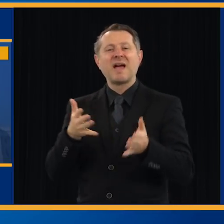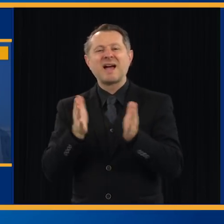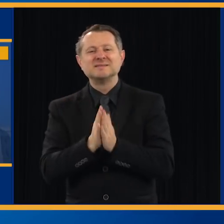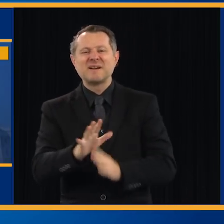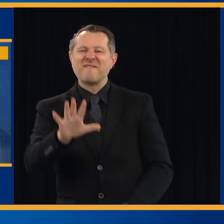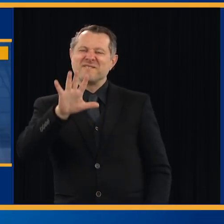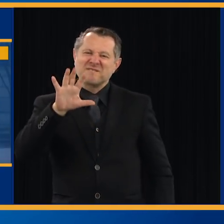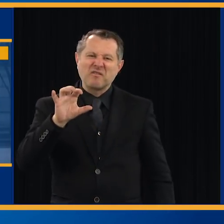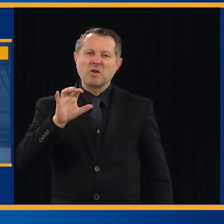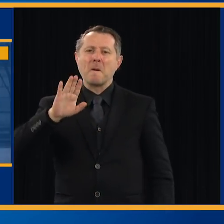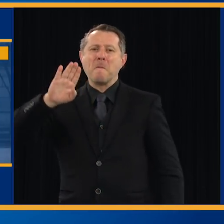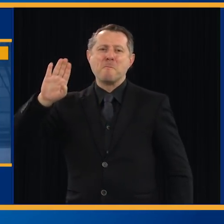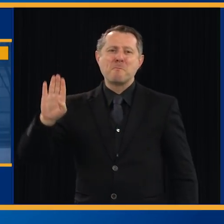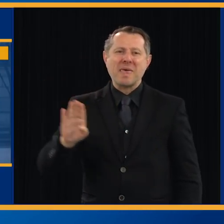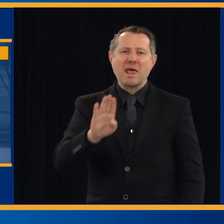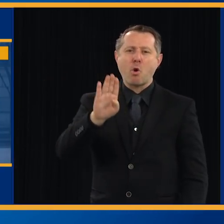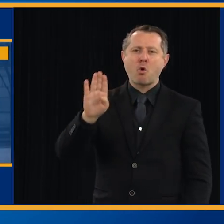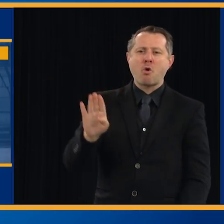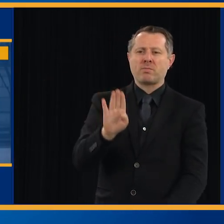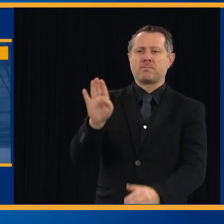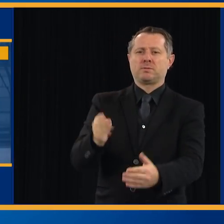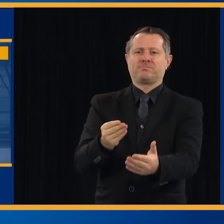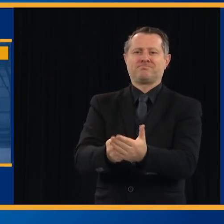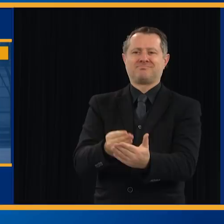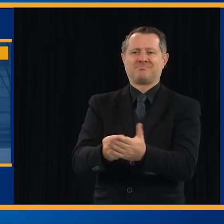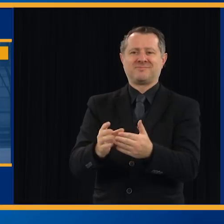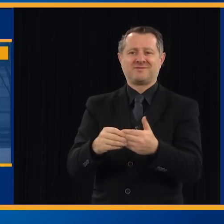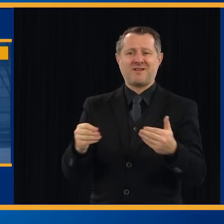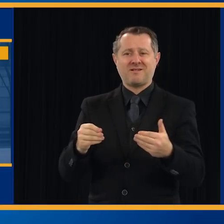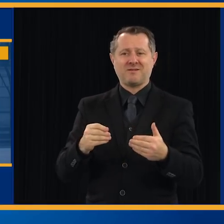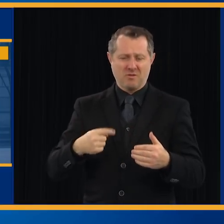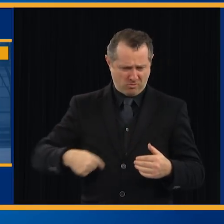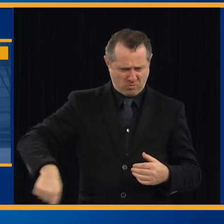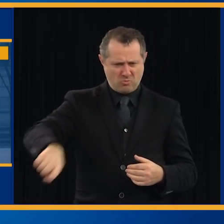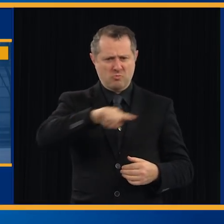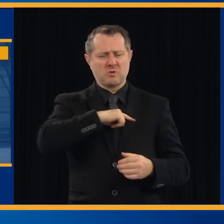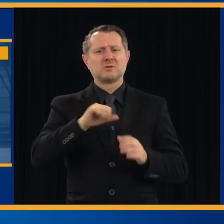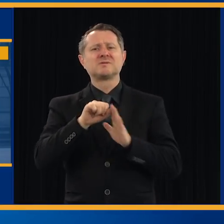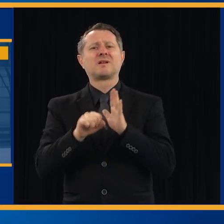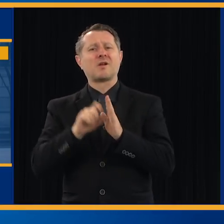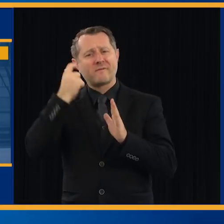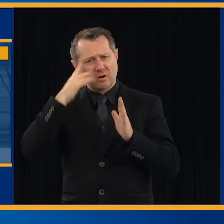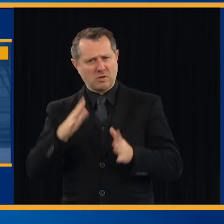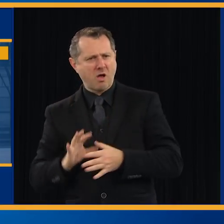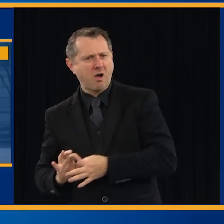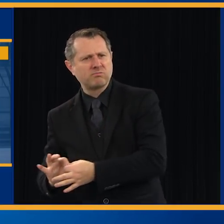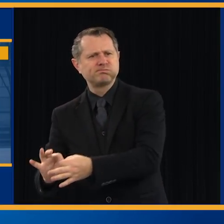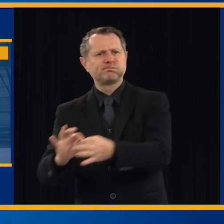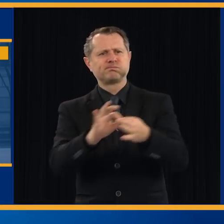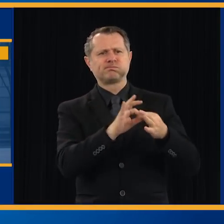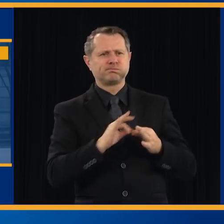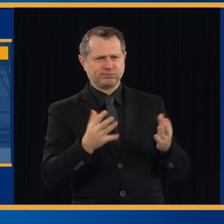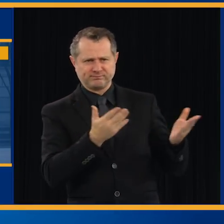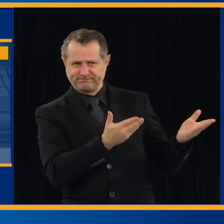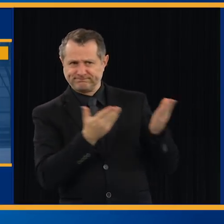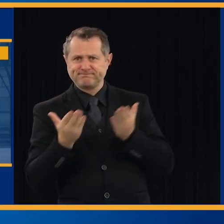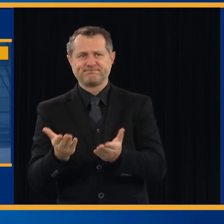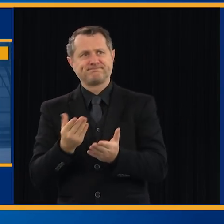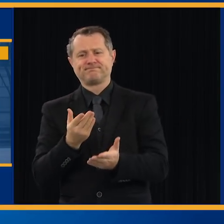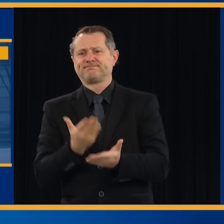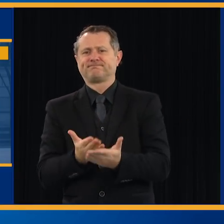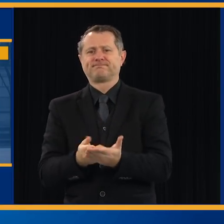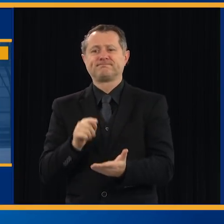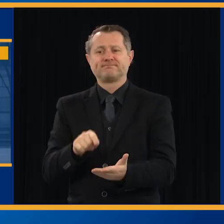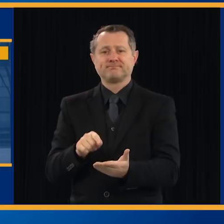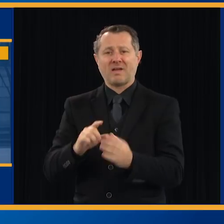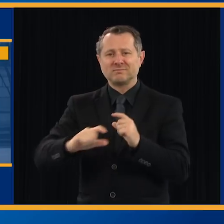again, on a nonpartisan basis. We also must remember as we go forward what we have done